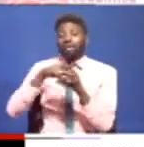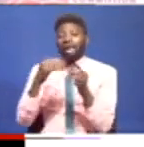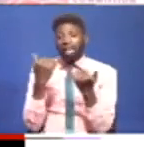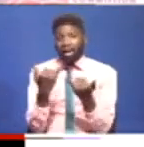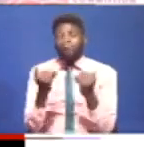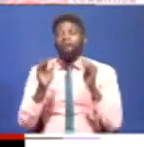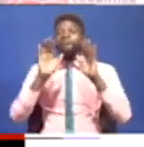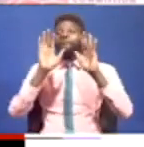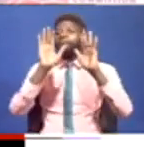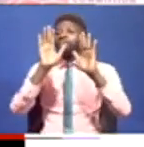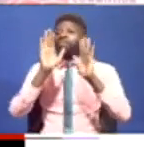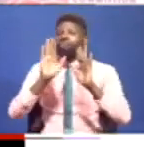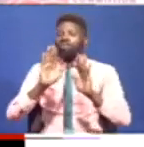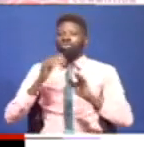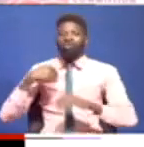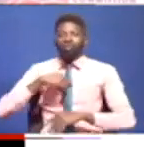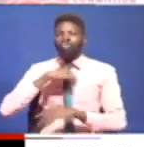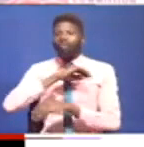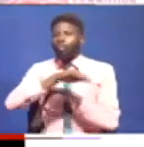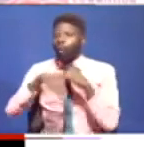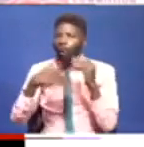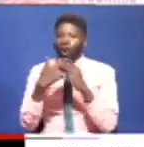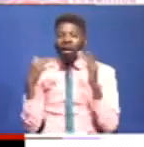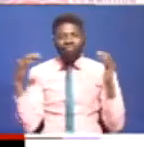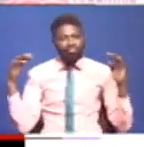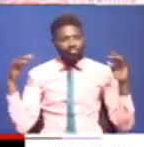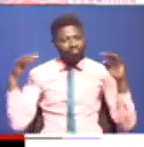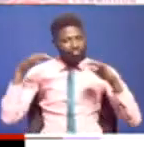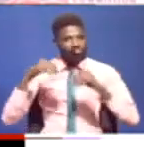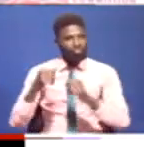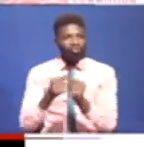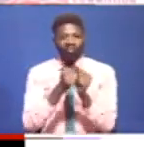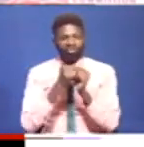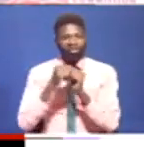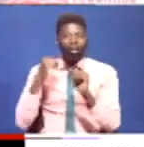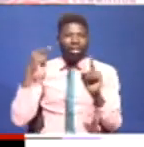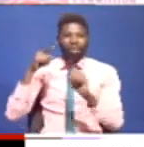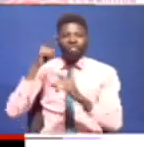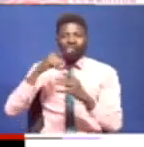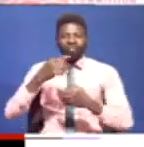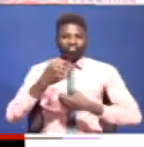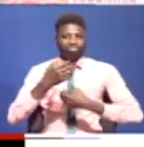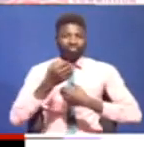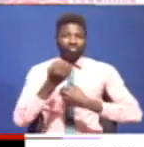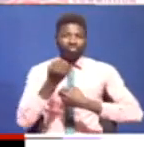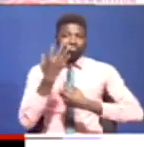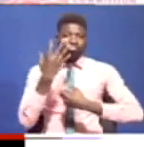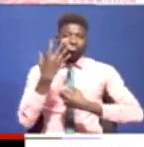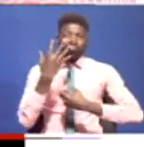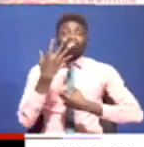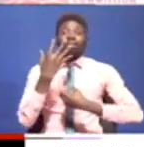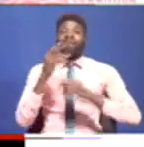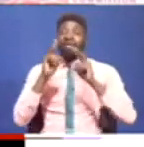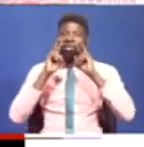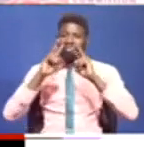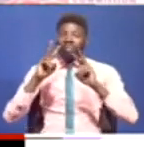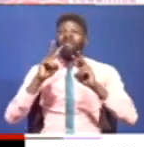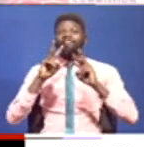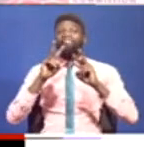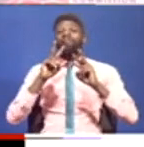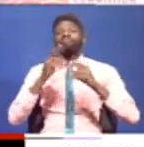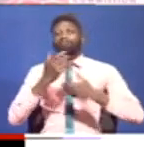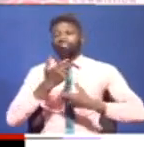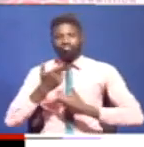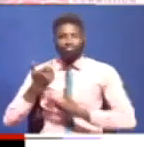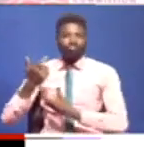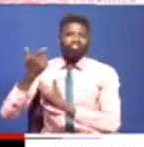that we all gather together here to light the flame of peace across our country. I would like therefore